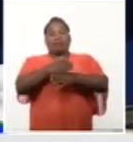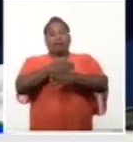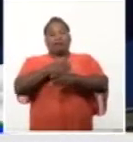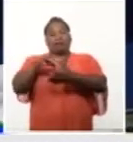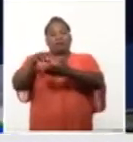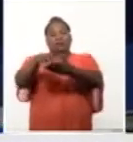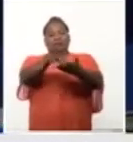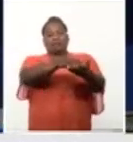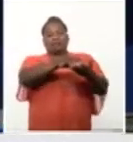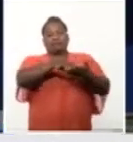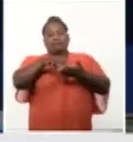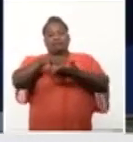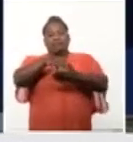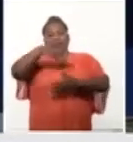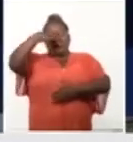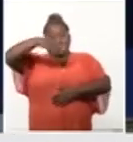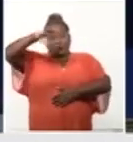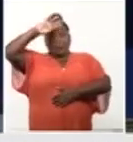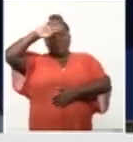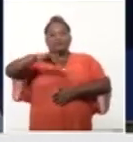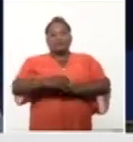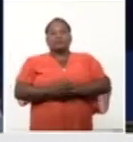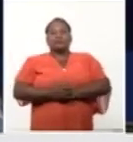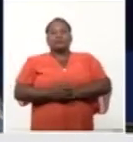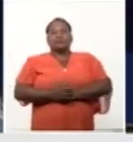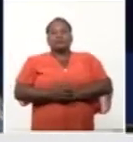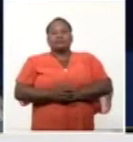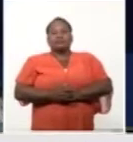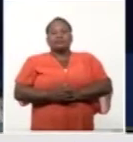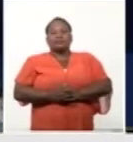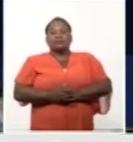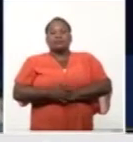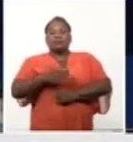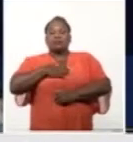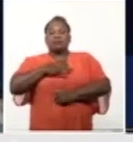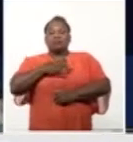to all our audience in different parts of the island.